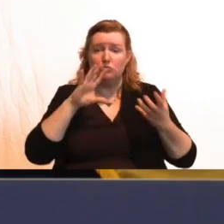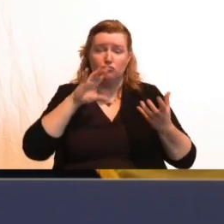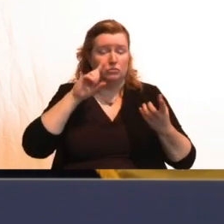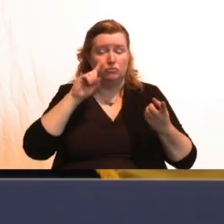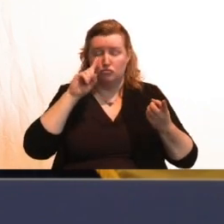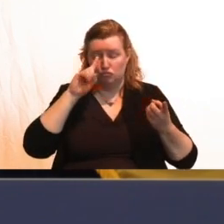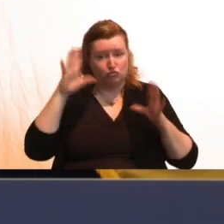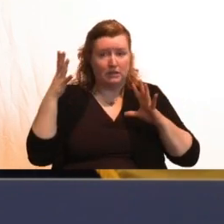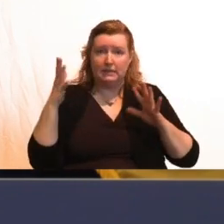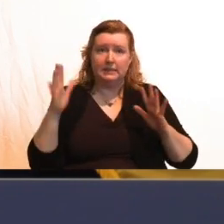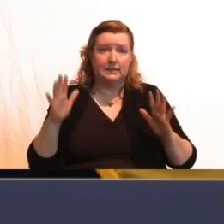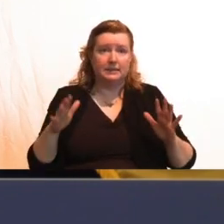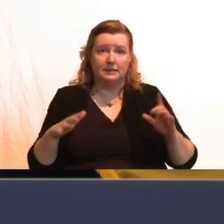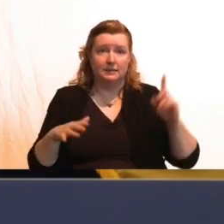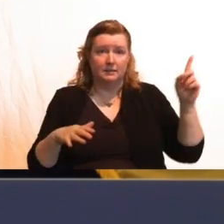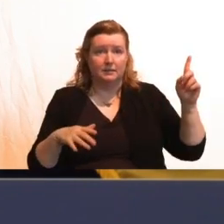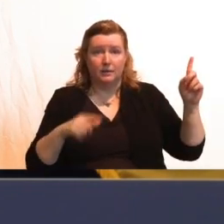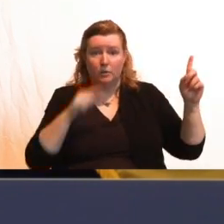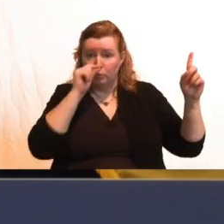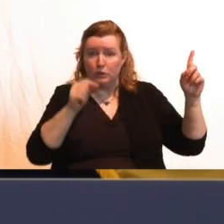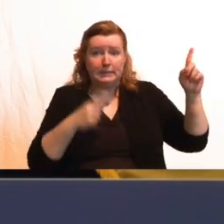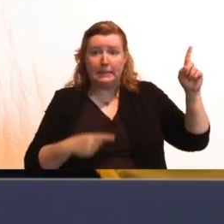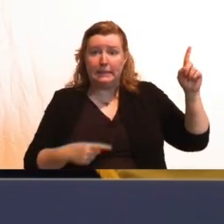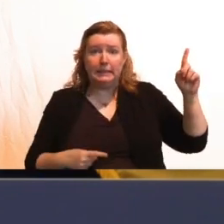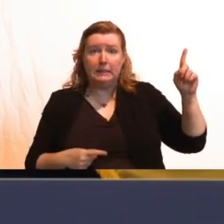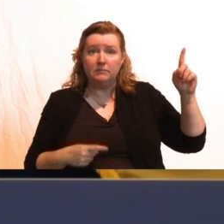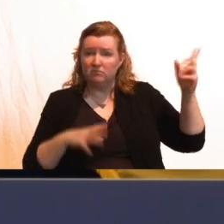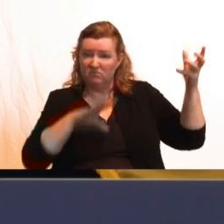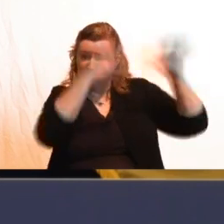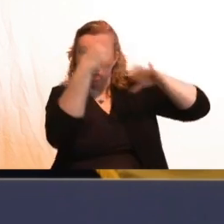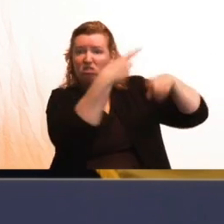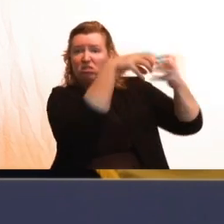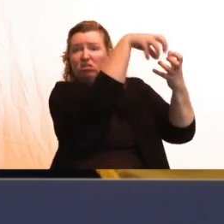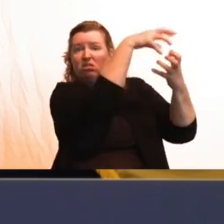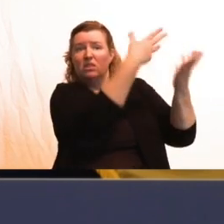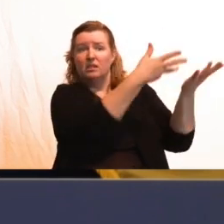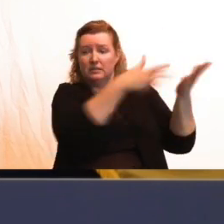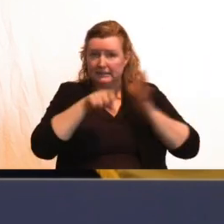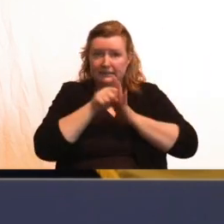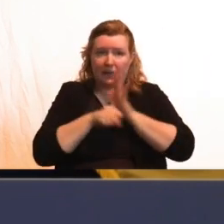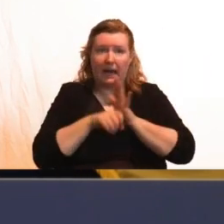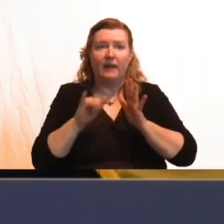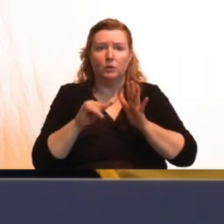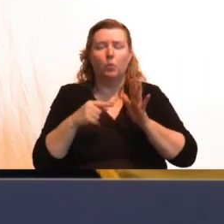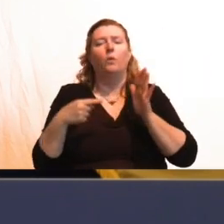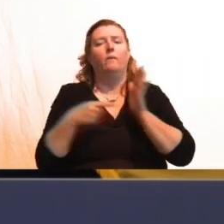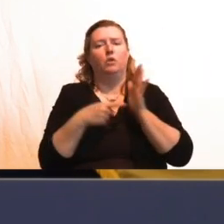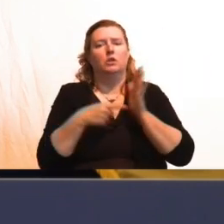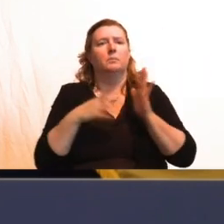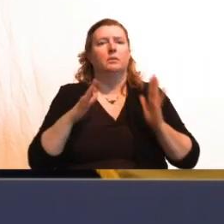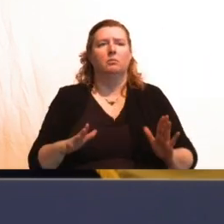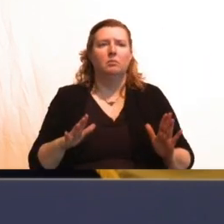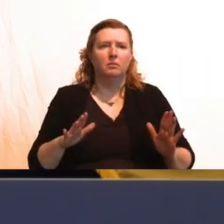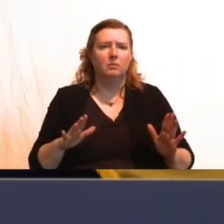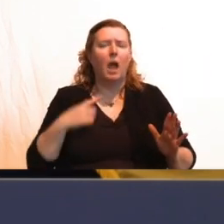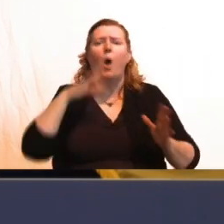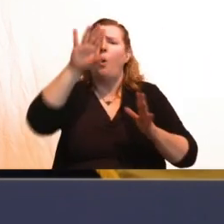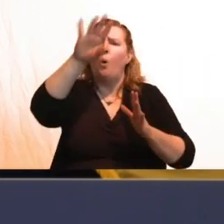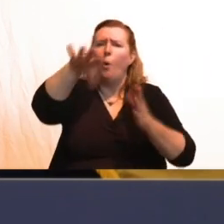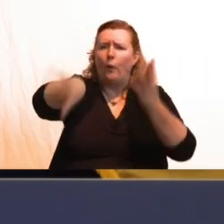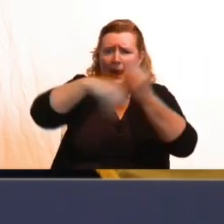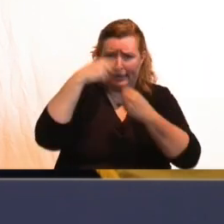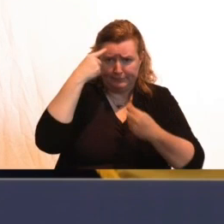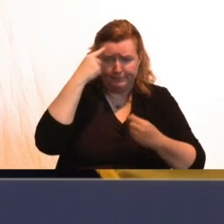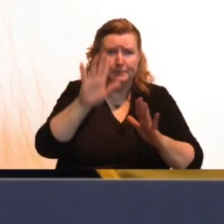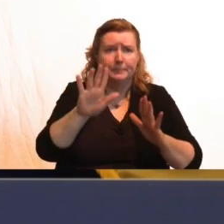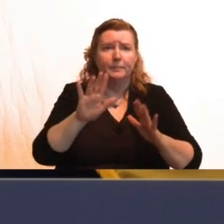affordable. I meant to say this, by the way, and sorry, on the mask mandate in state buildings, yeah, I think you